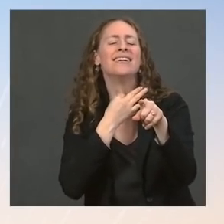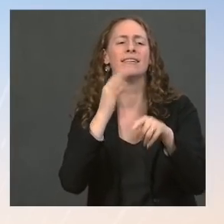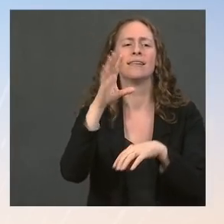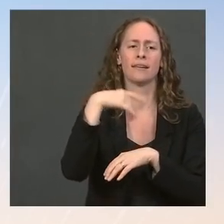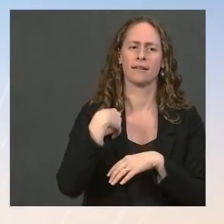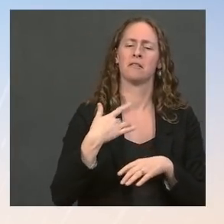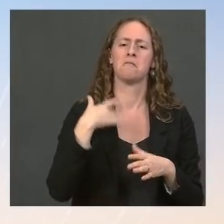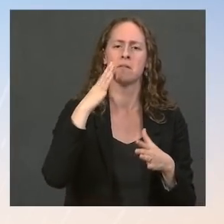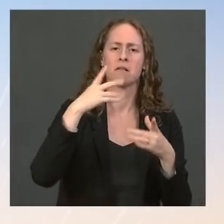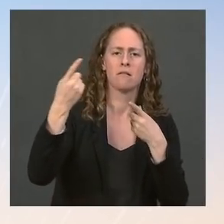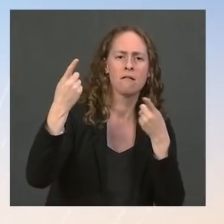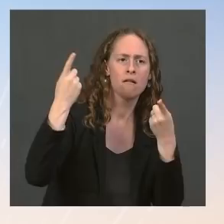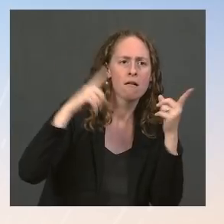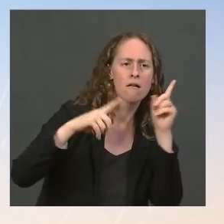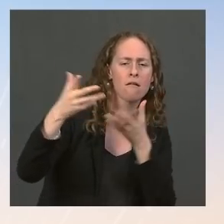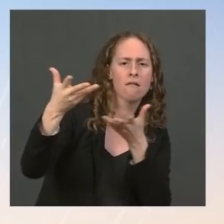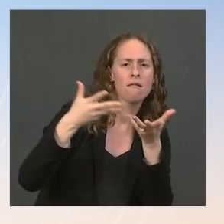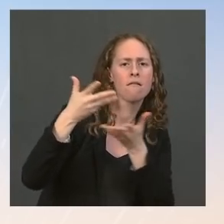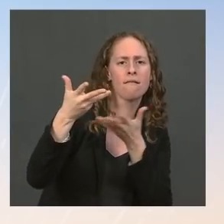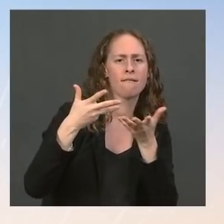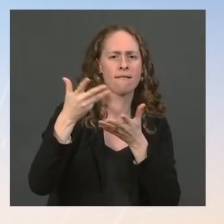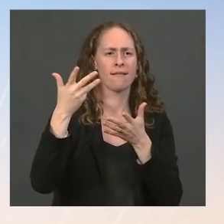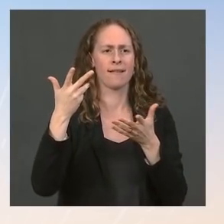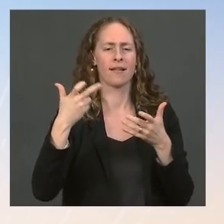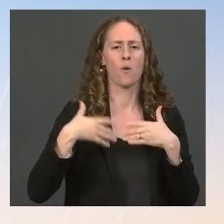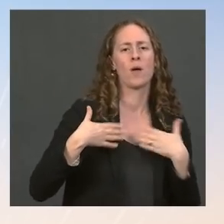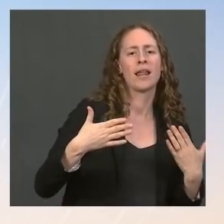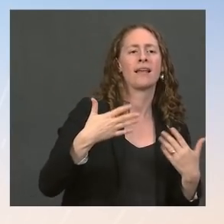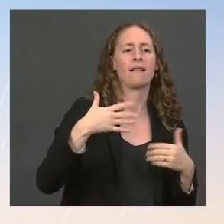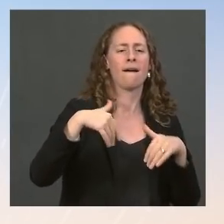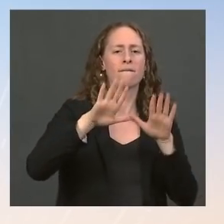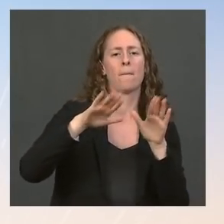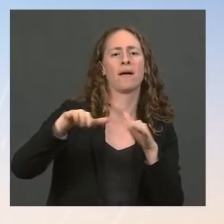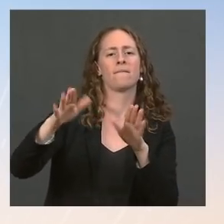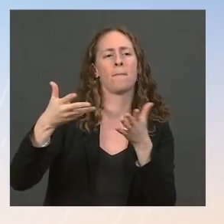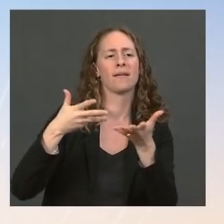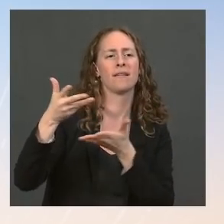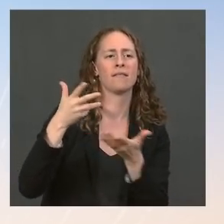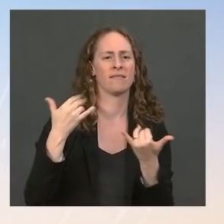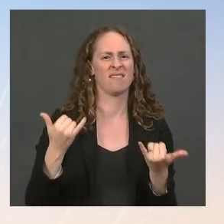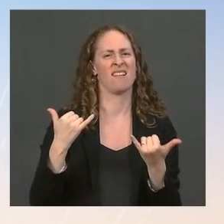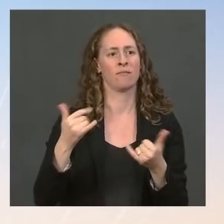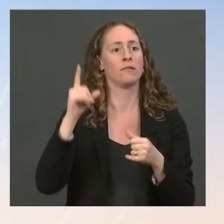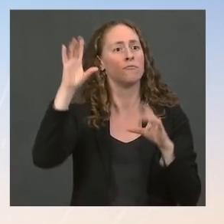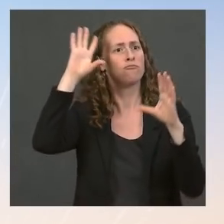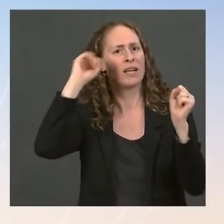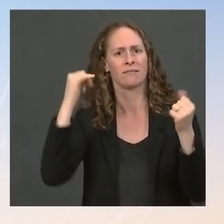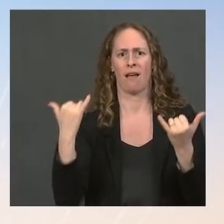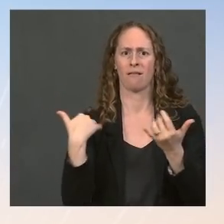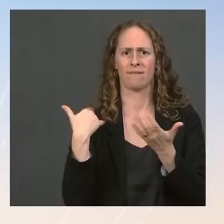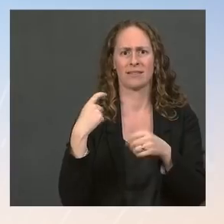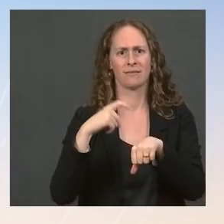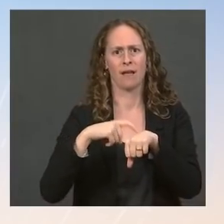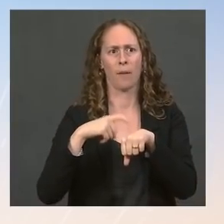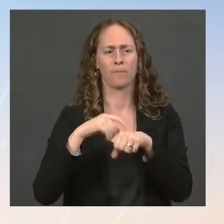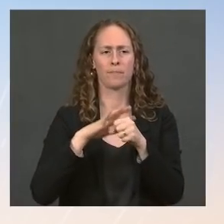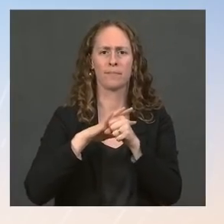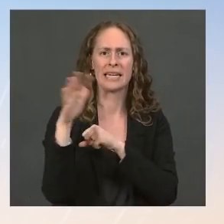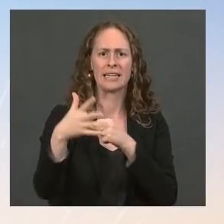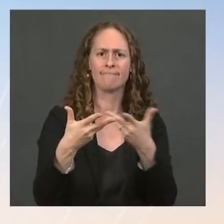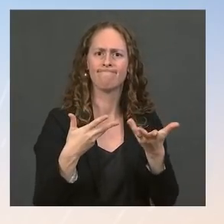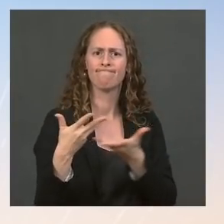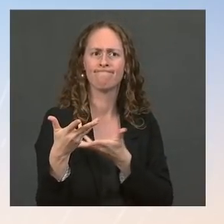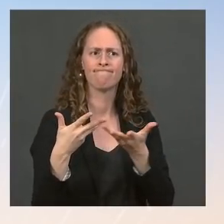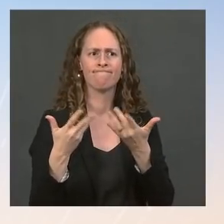exactly what it is. As you know, the president has spent a great bit of time, relatively so, but given nothing more